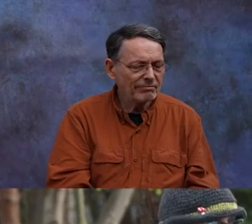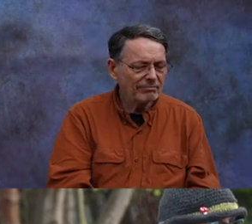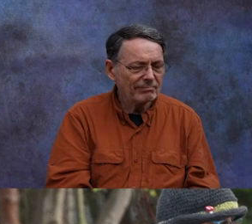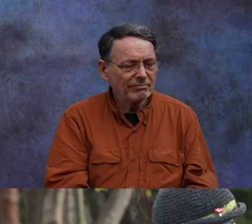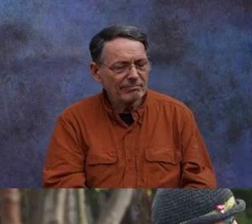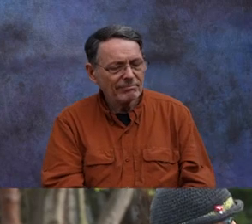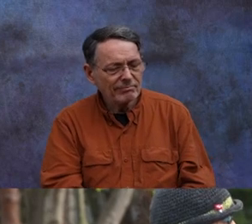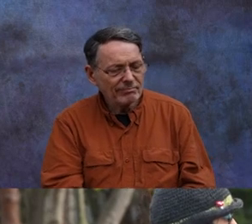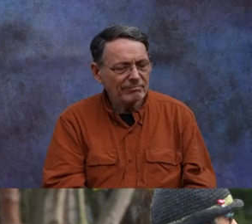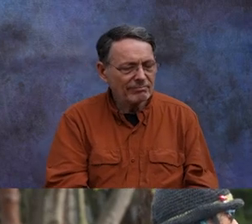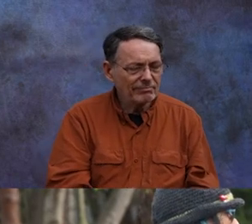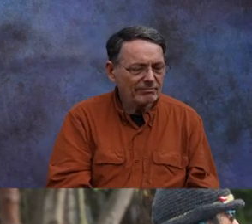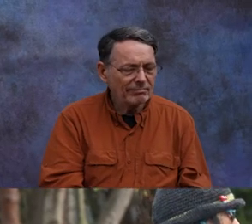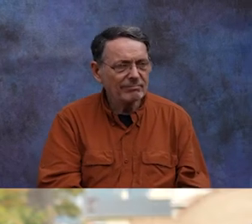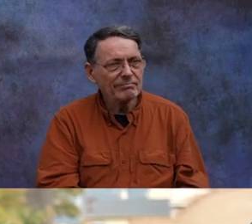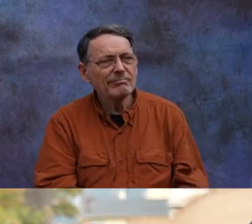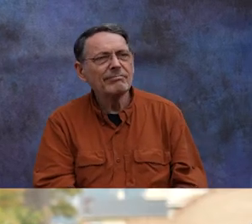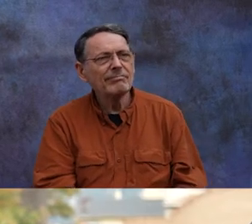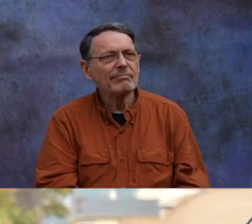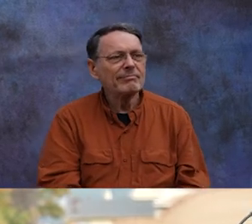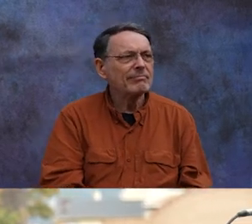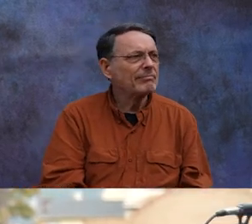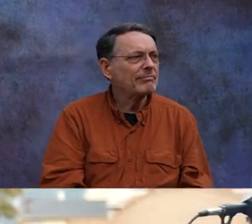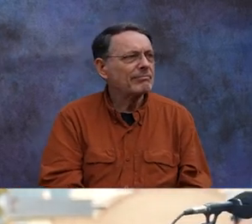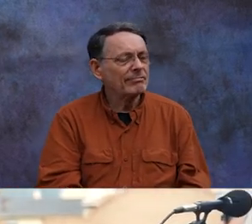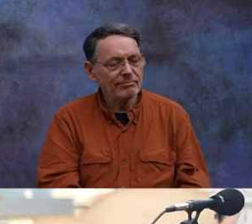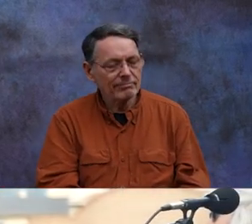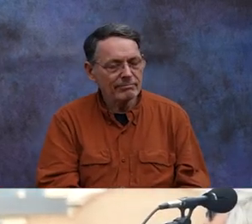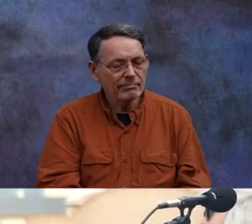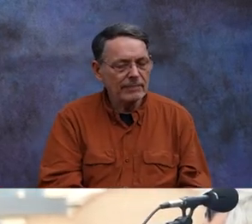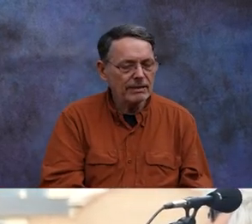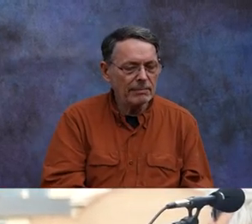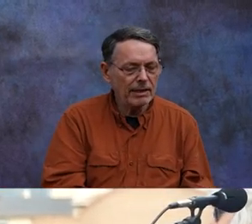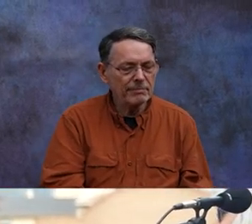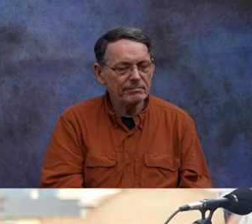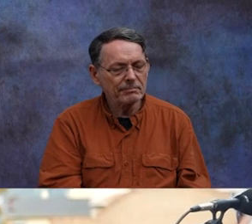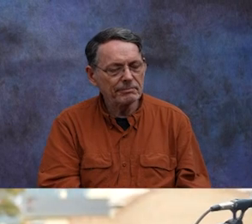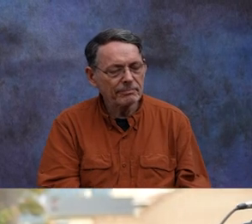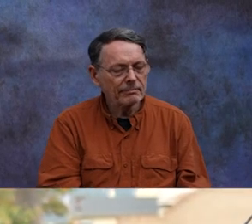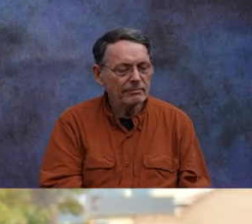Thank you.